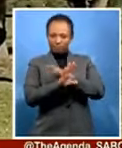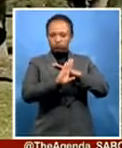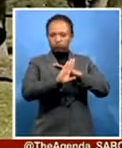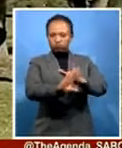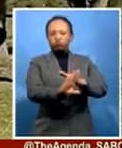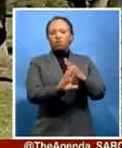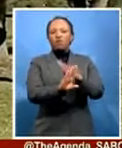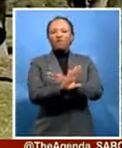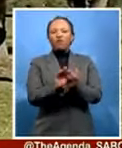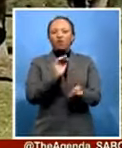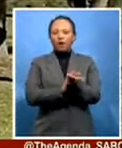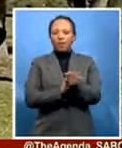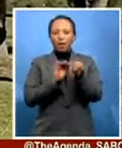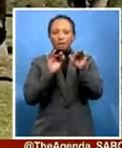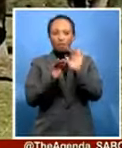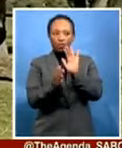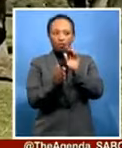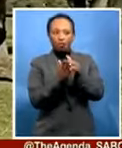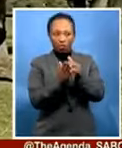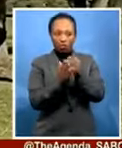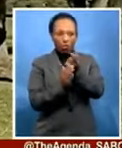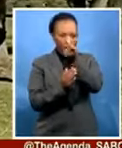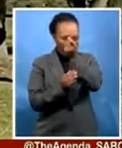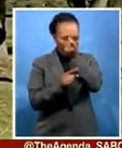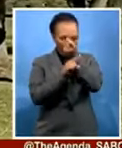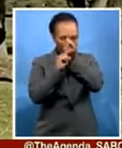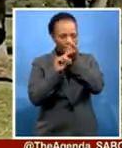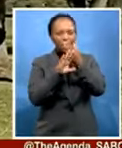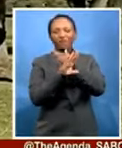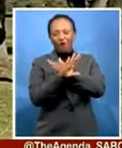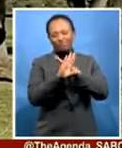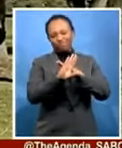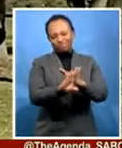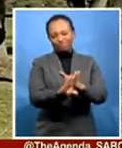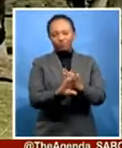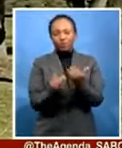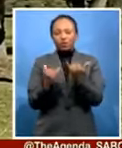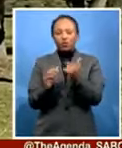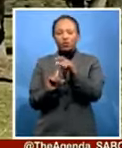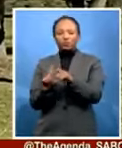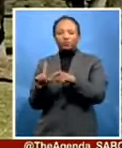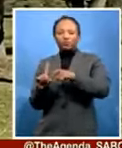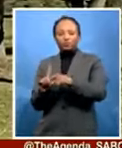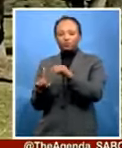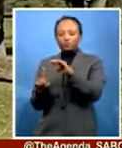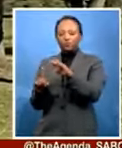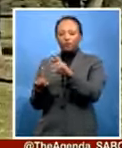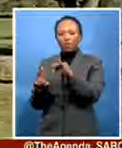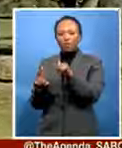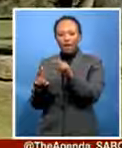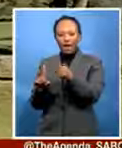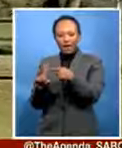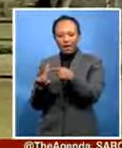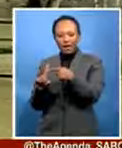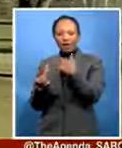rhinos are protected. And joining me this morning is the brains, the co-founder of this beautiful project, and his name is Professor James Larkin.